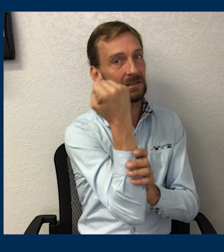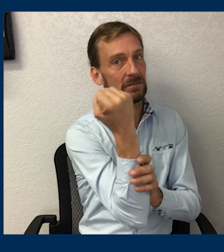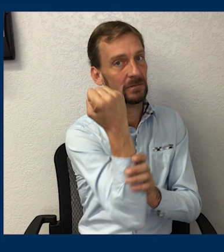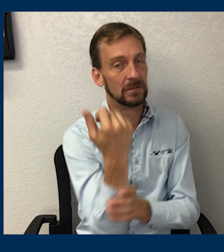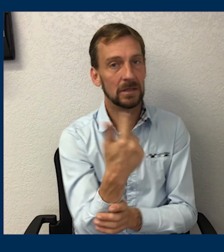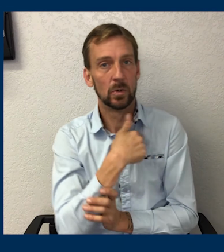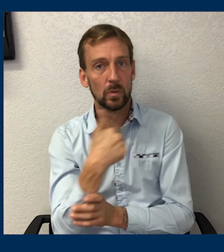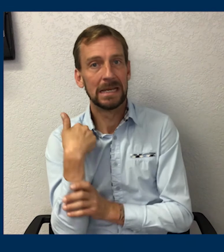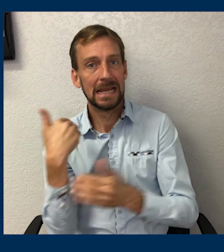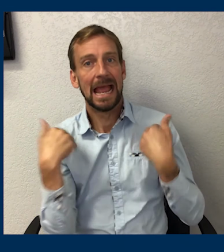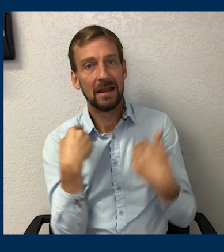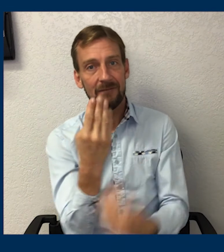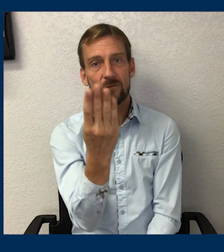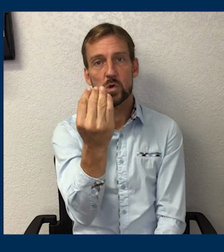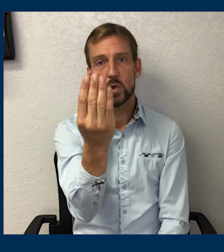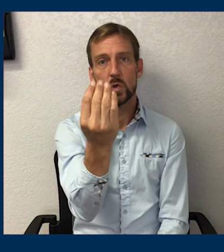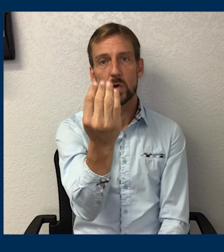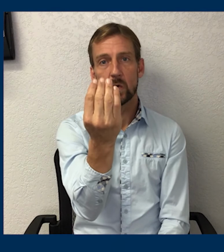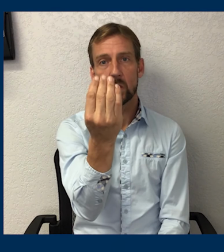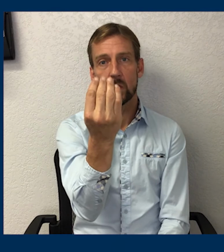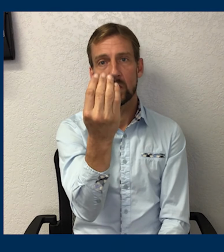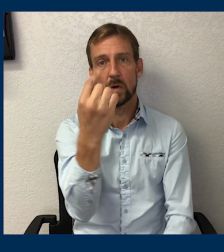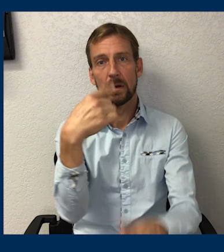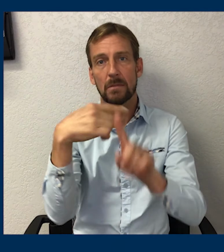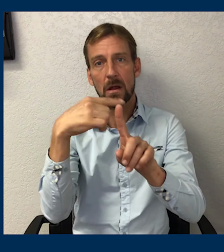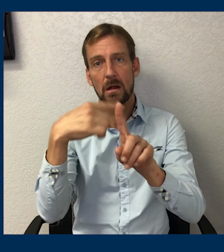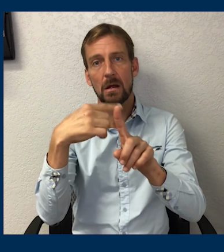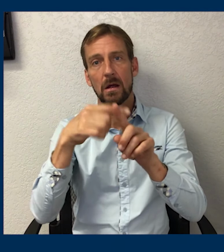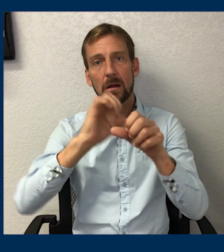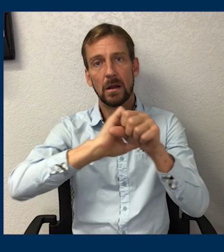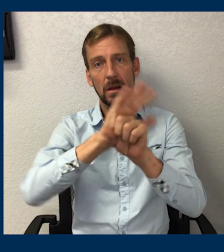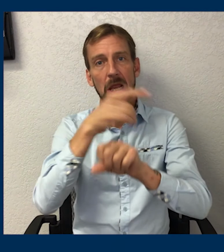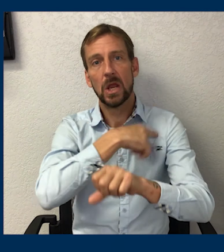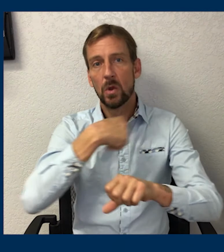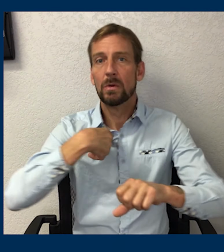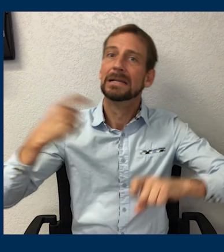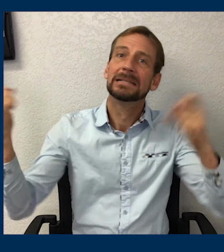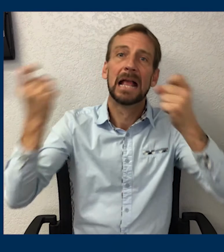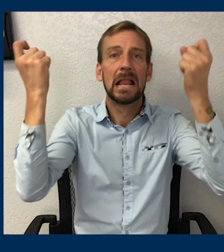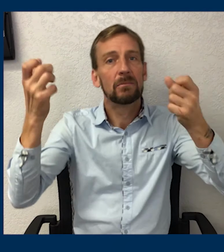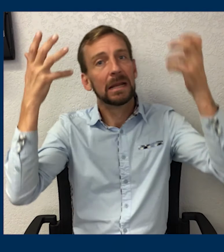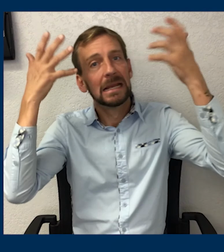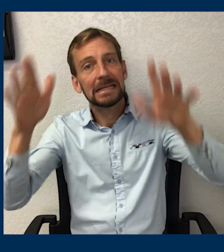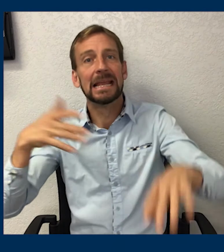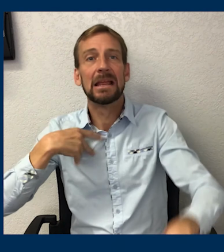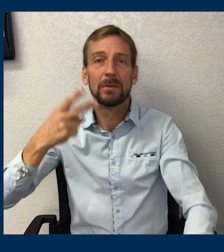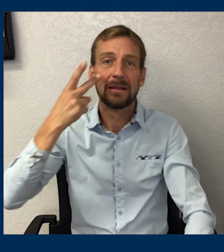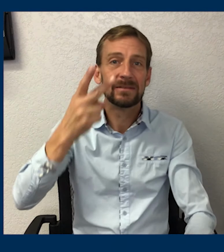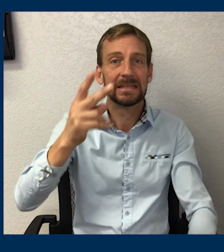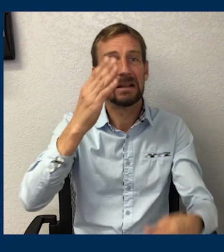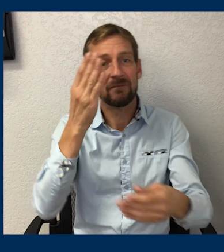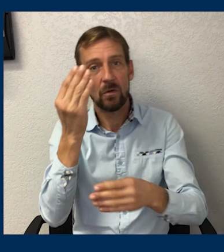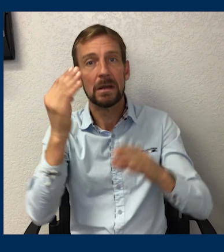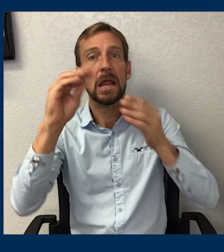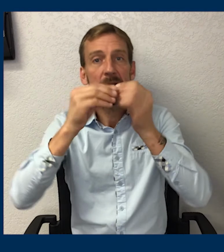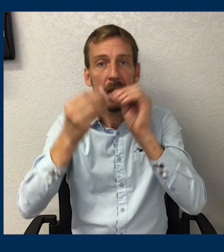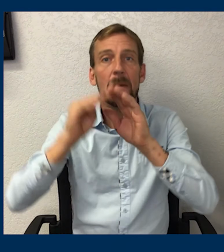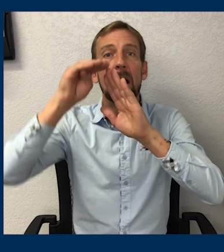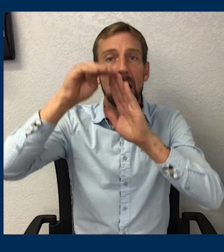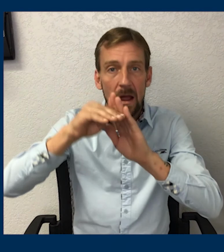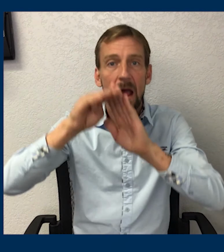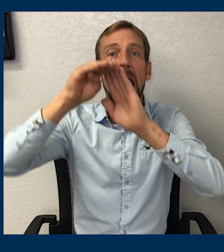had 14 total positive cases, and we were all celebrating. We've seen that number continue to come down, mm-hmm. hit